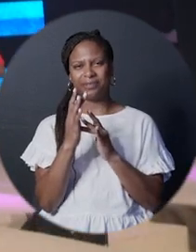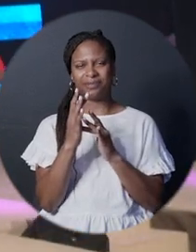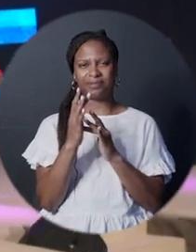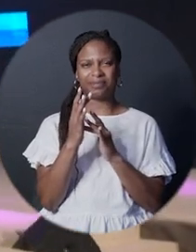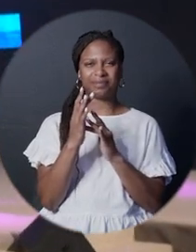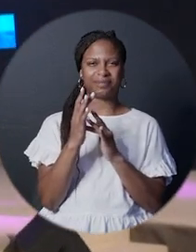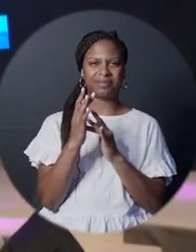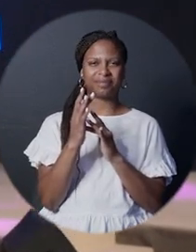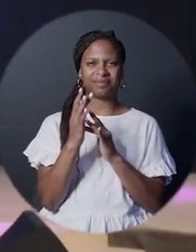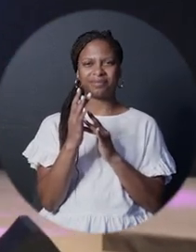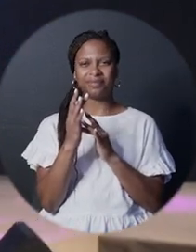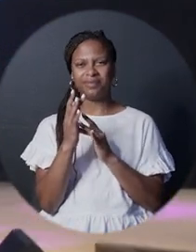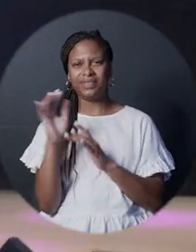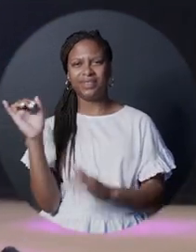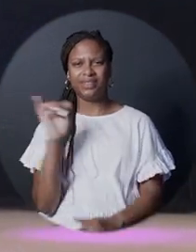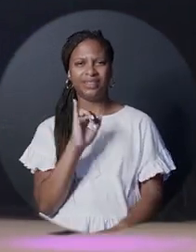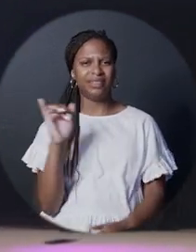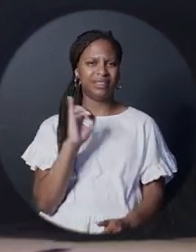Jesus,